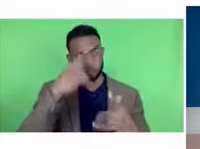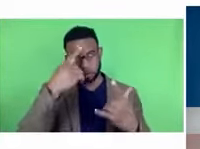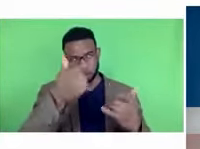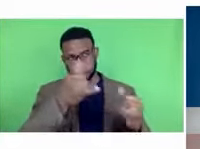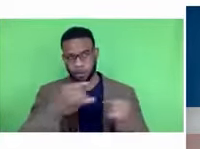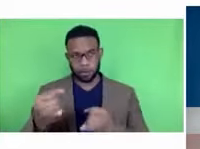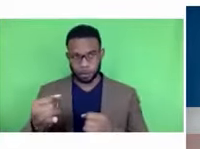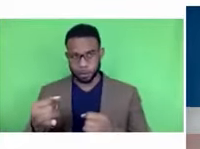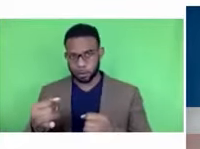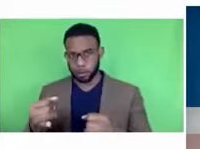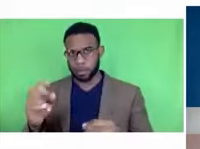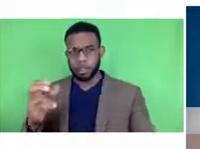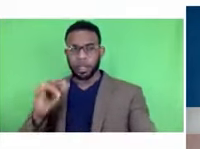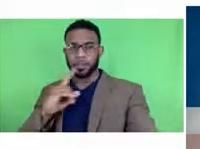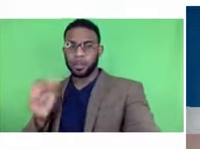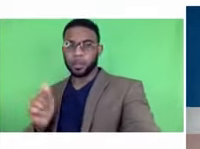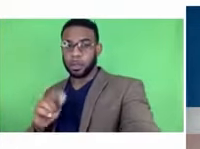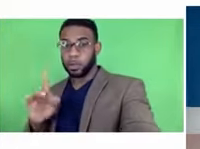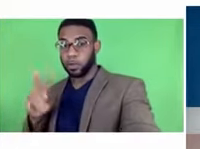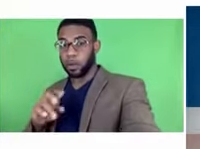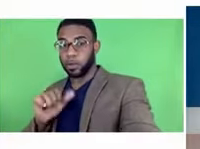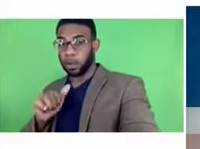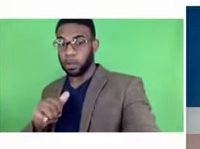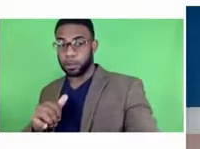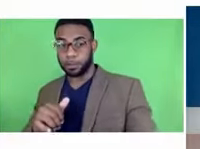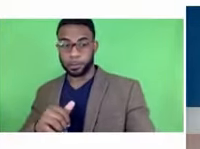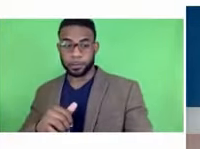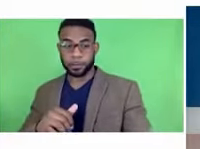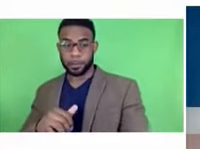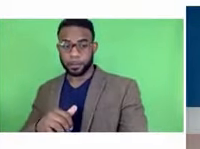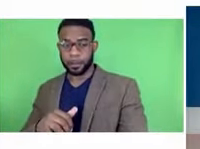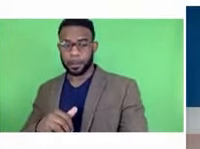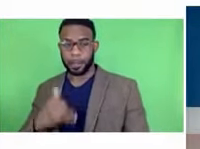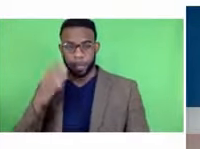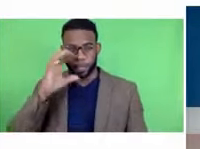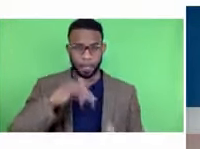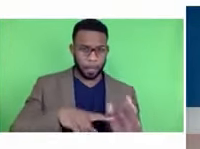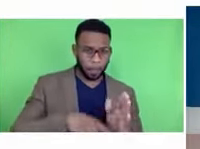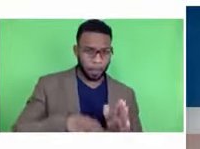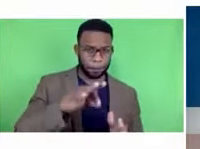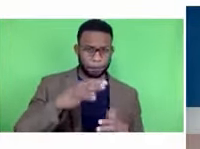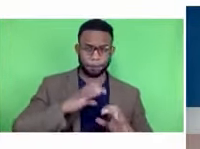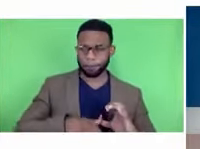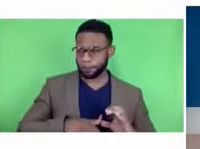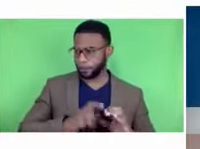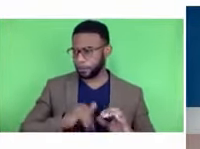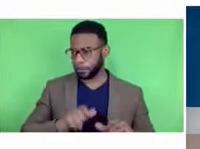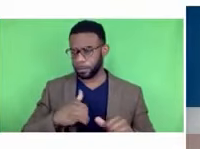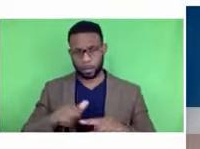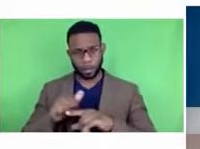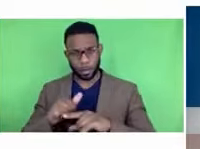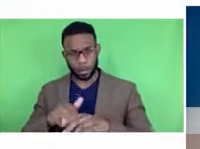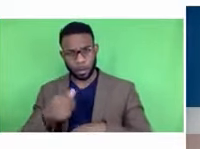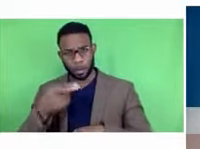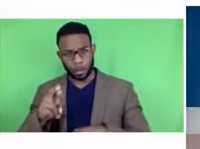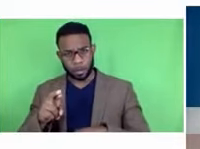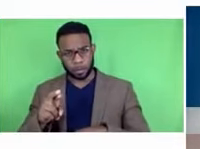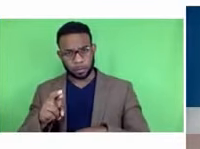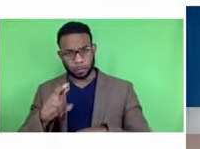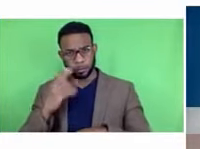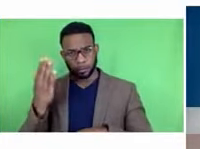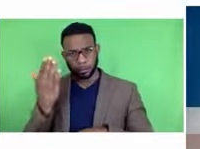if they choose and if it's relevant even. I guess what I found disheartening was, you know, when I took my training in HR, it seemed